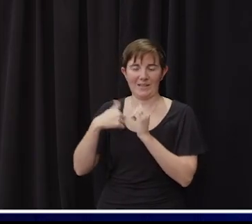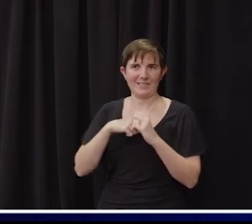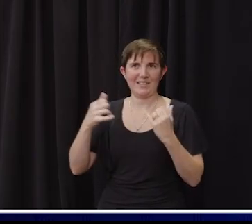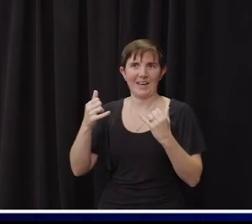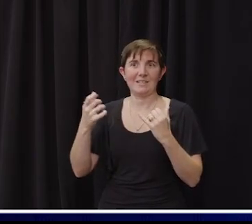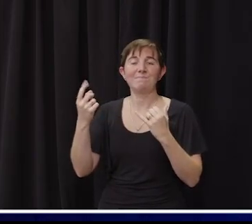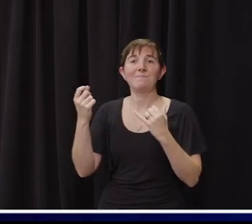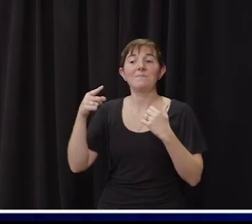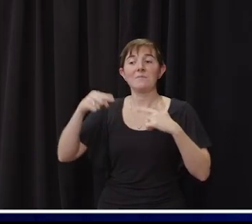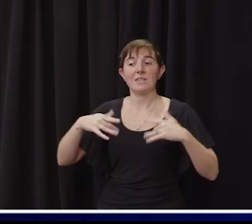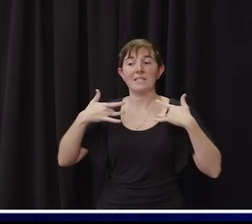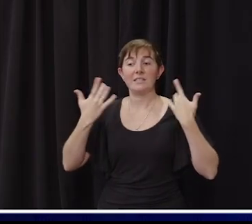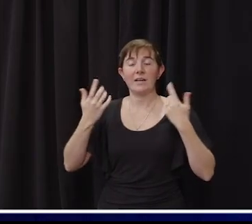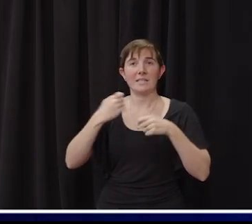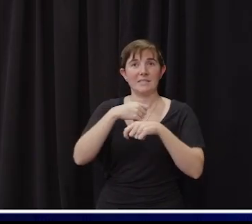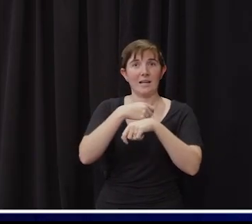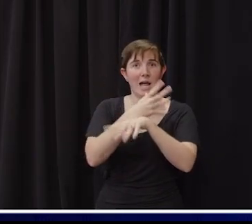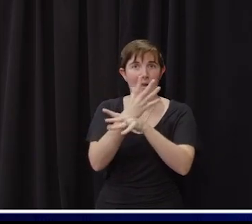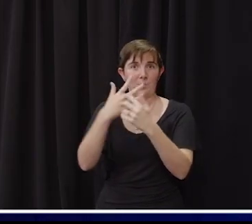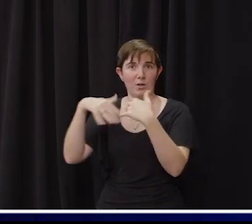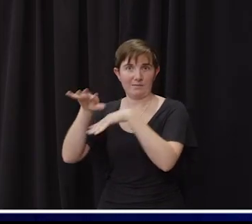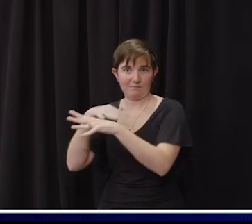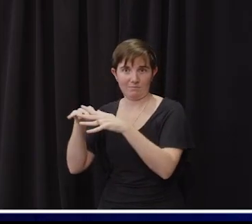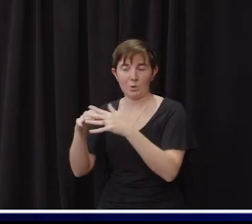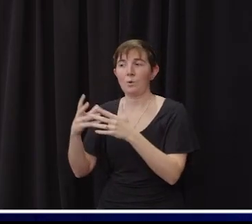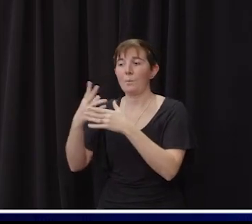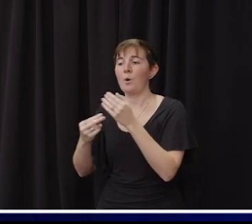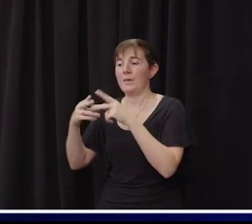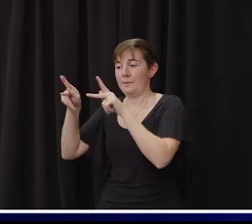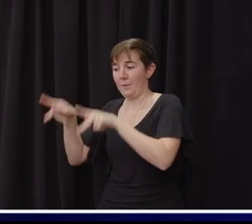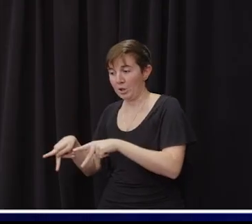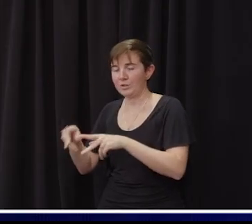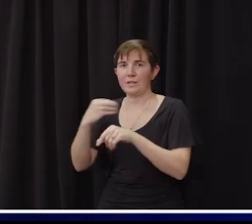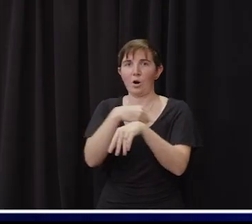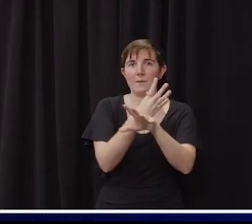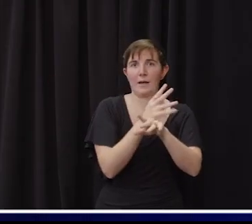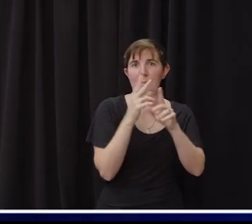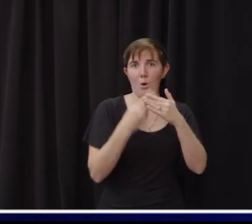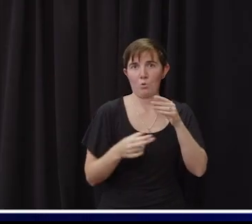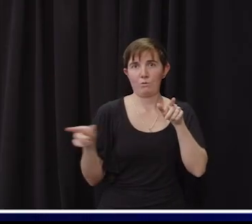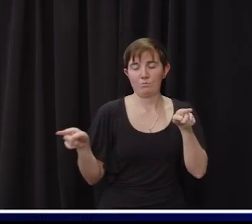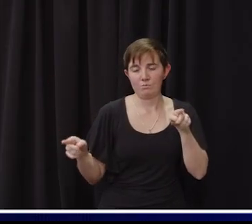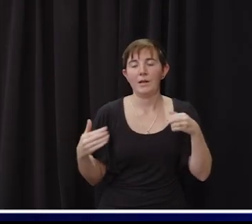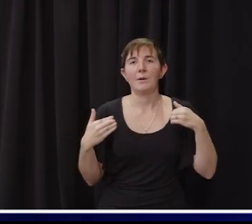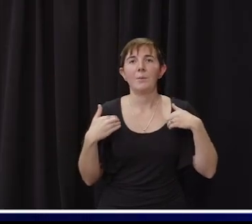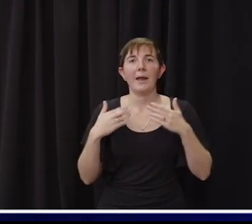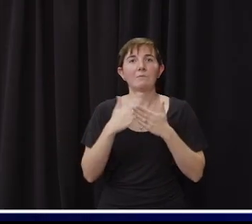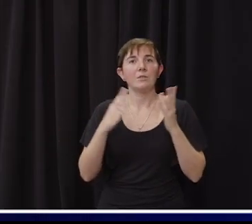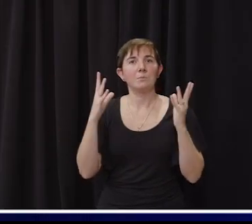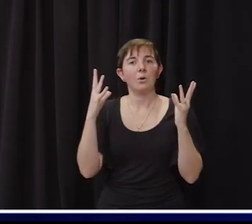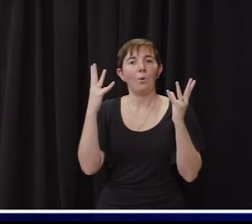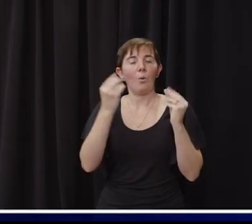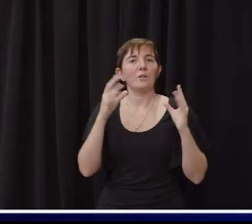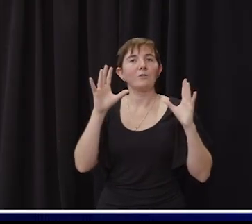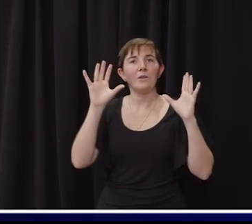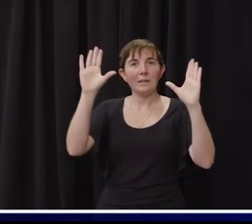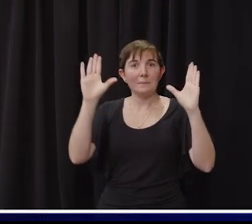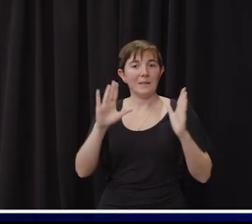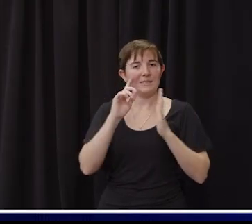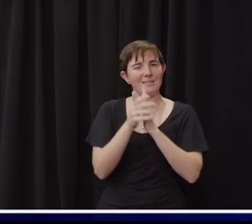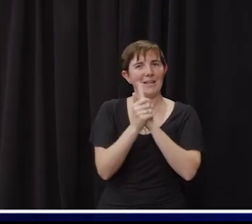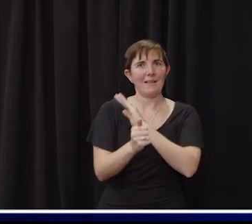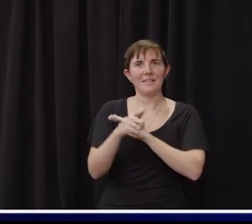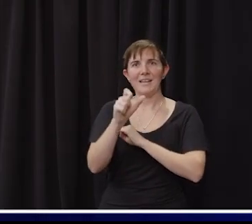is a hybrid format, so we are both in person and online today, and we have some wonderful and very talented